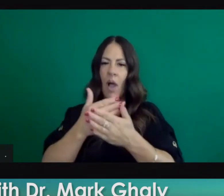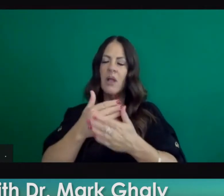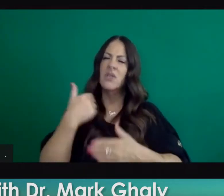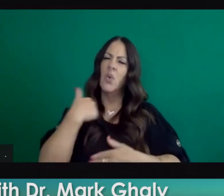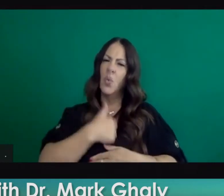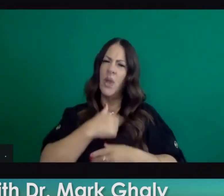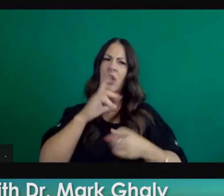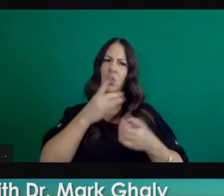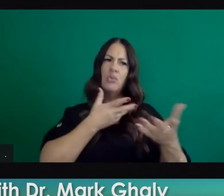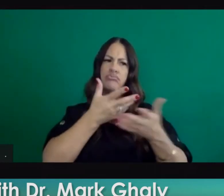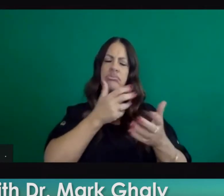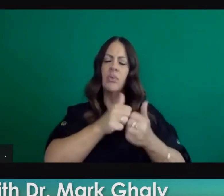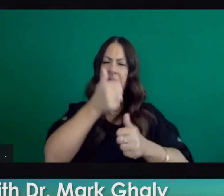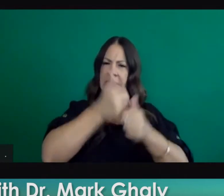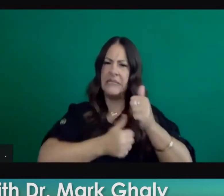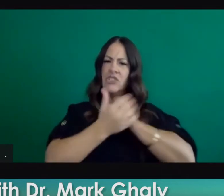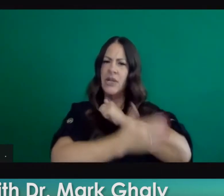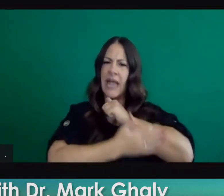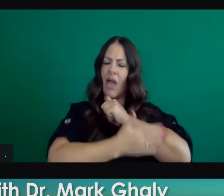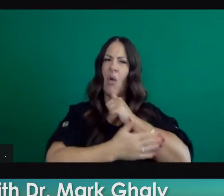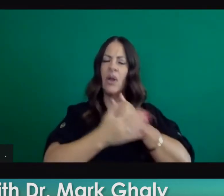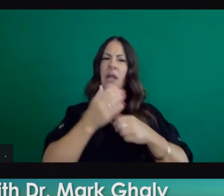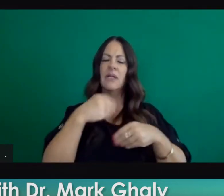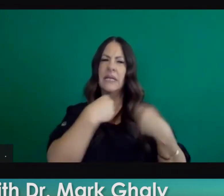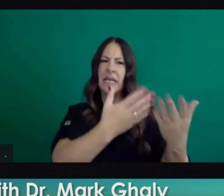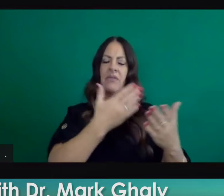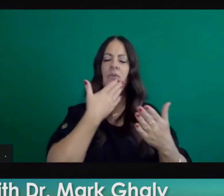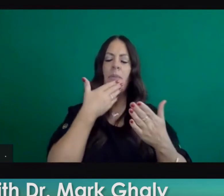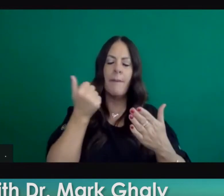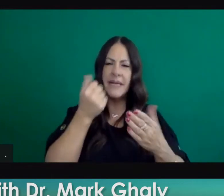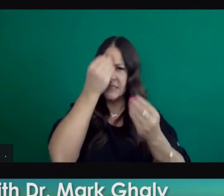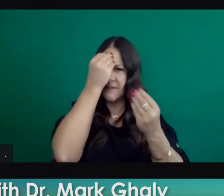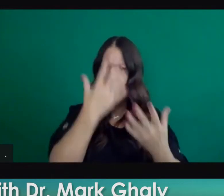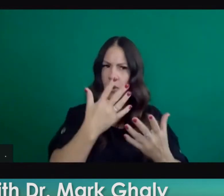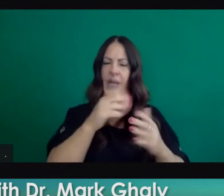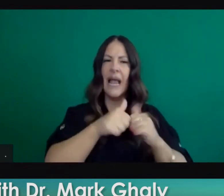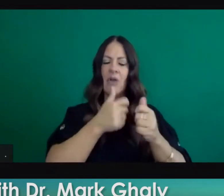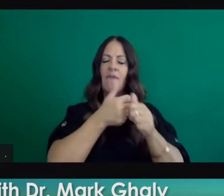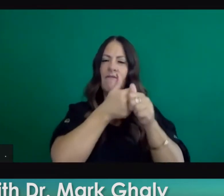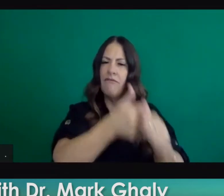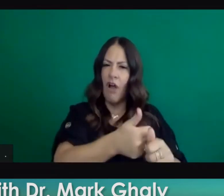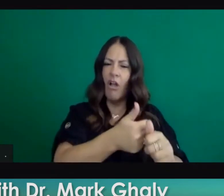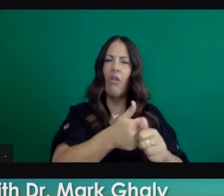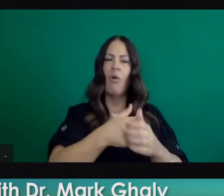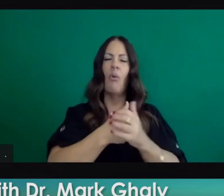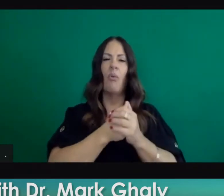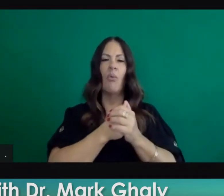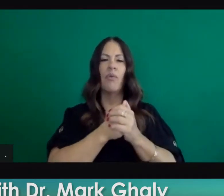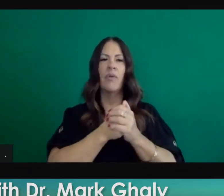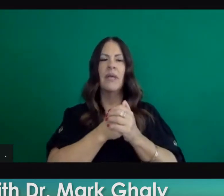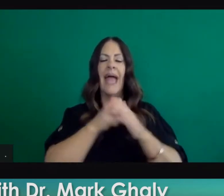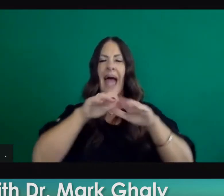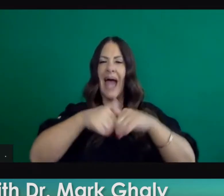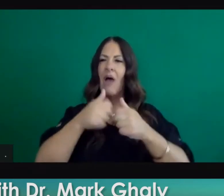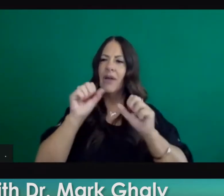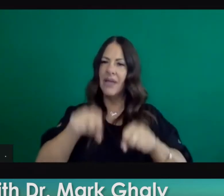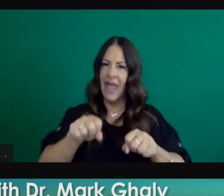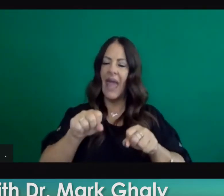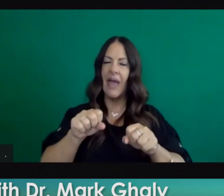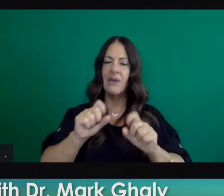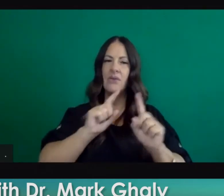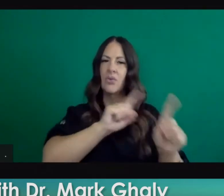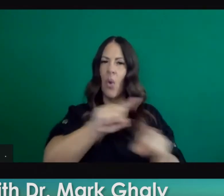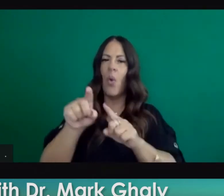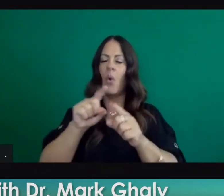counties, those cities, to ensure we put out the best information to use all parks in a lower risk way. There have not